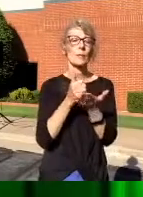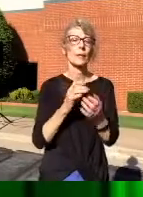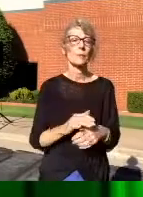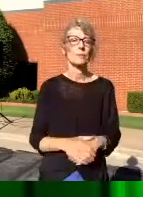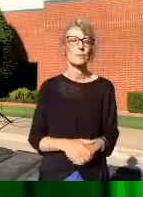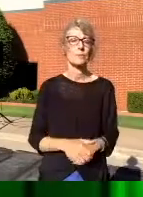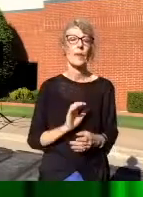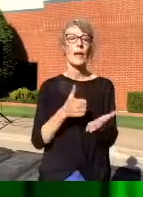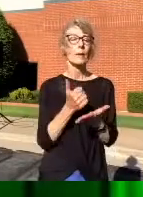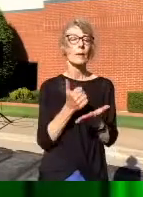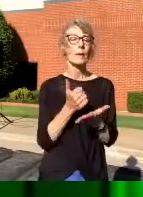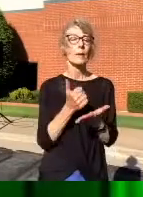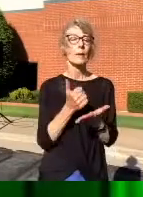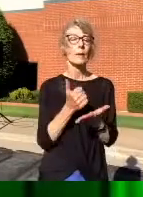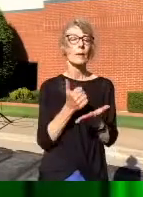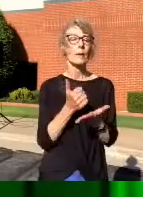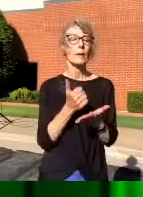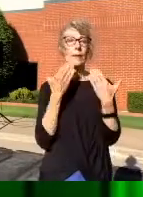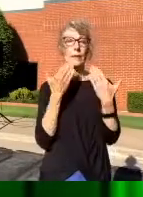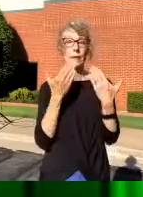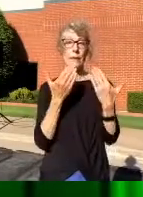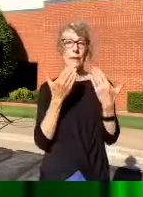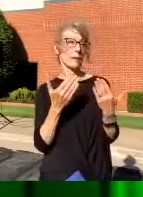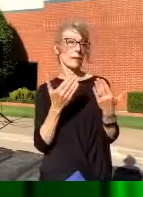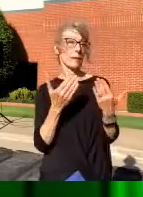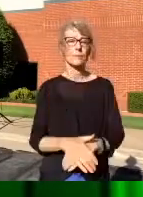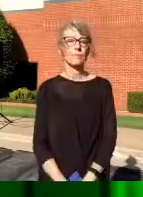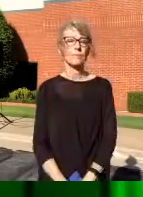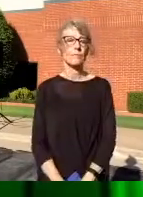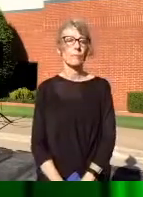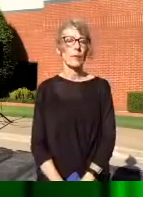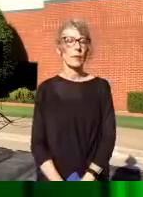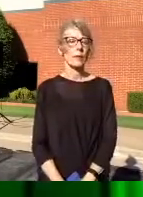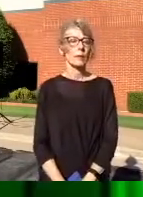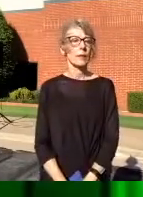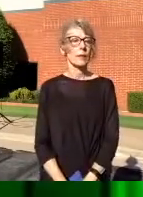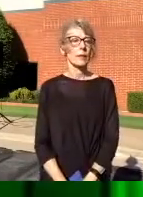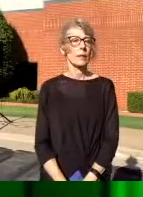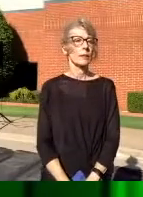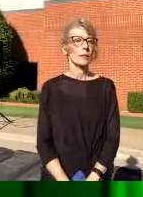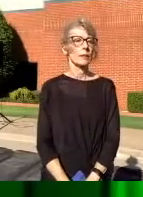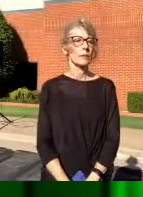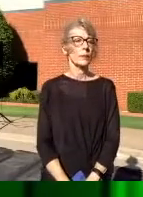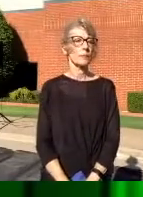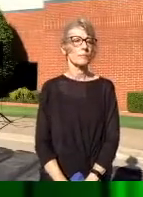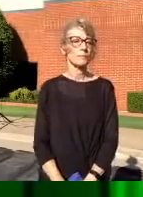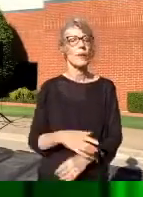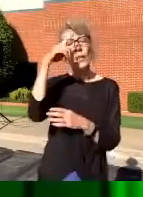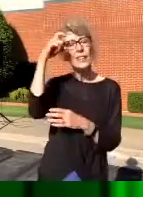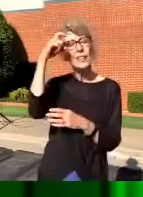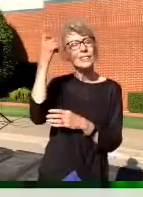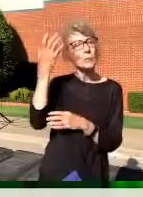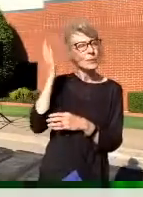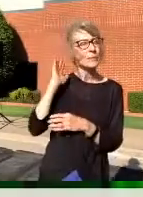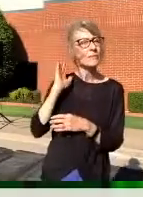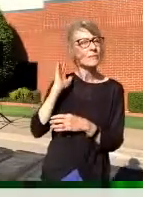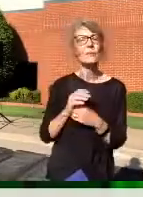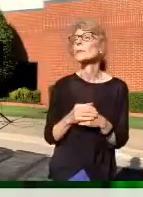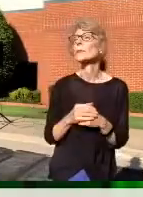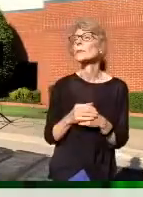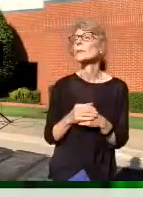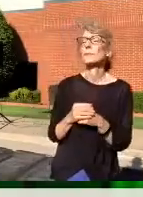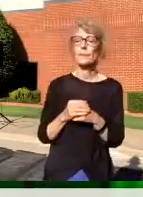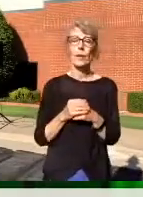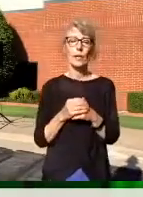Amen. Thank you, Brent. Earlier this summer, I did a series on the church called Beyond a